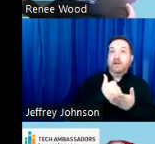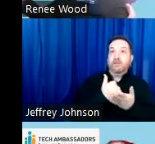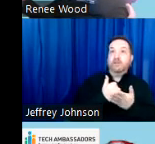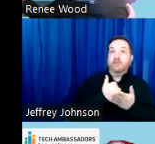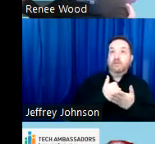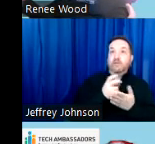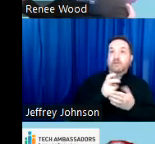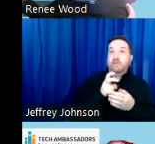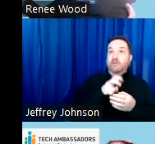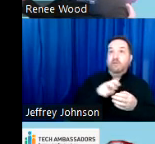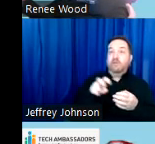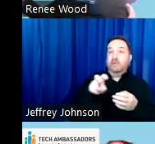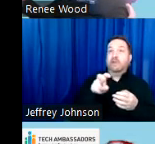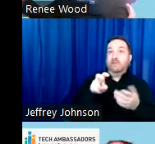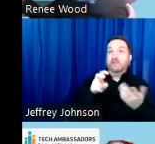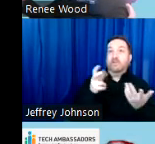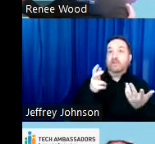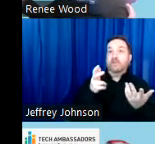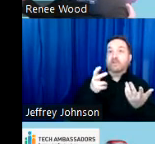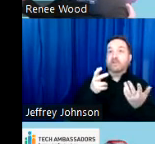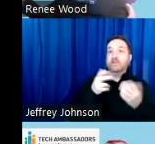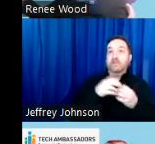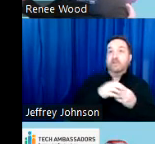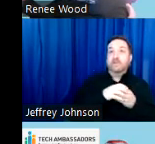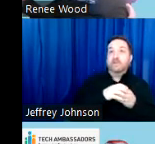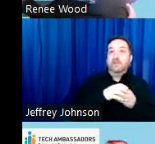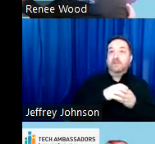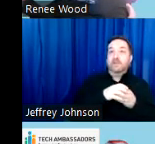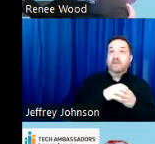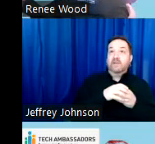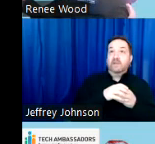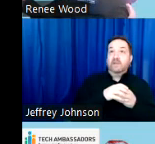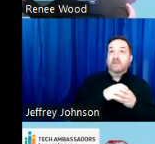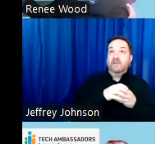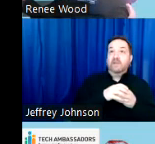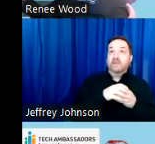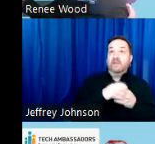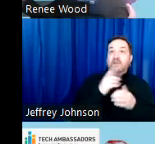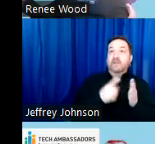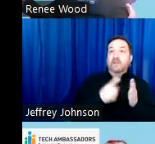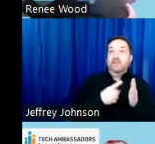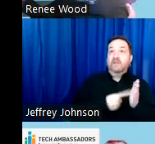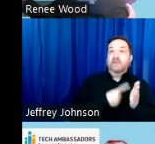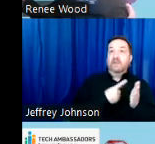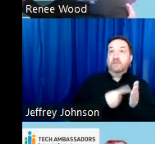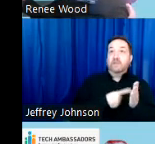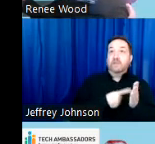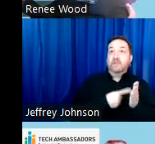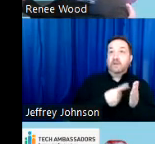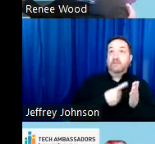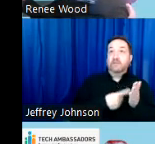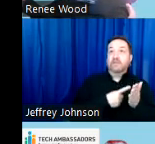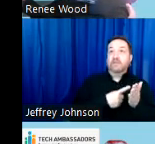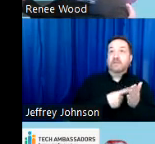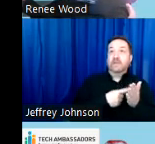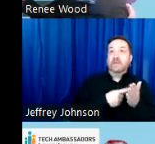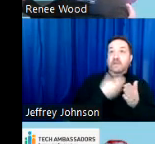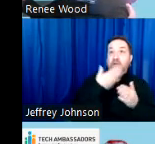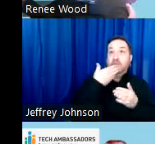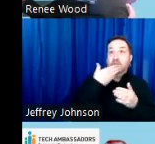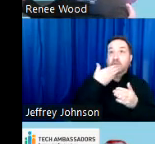on and off the toilet. Because sometimes the bathrooms are